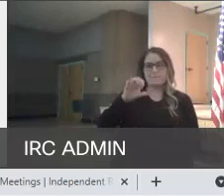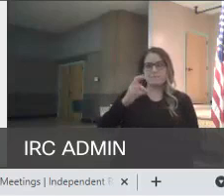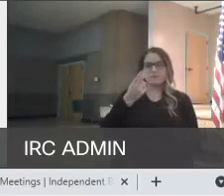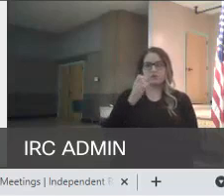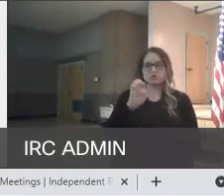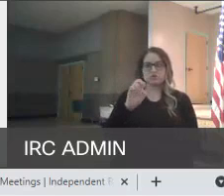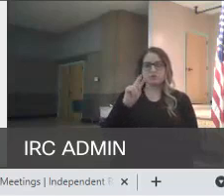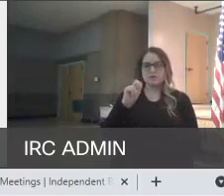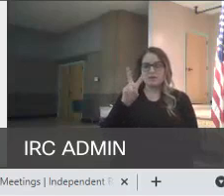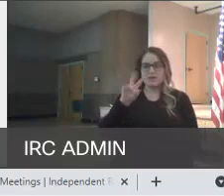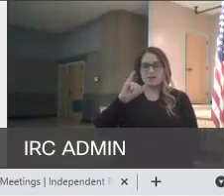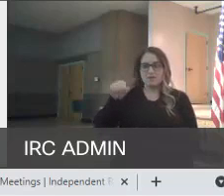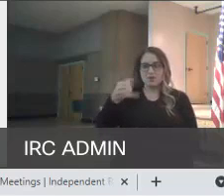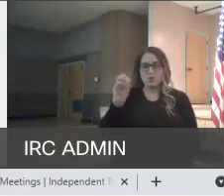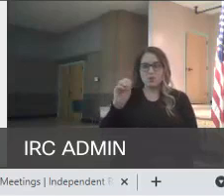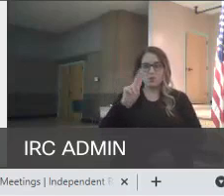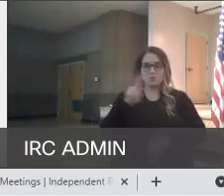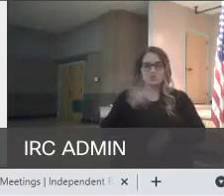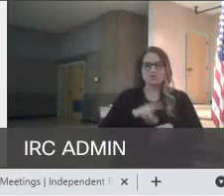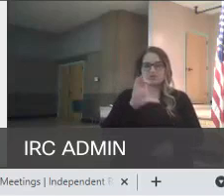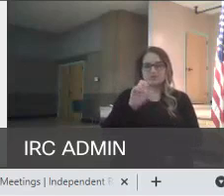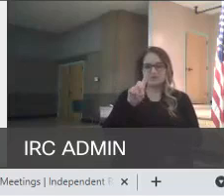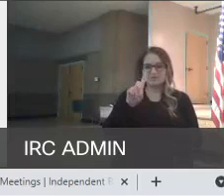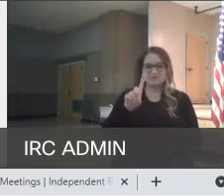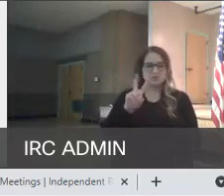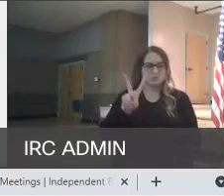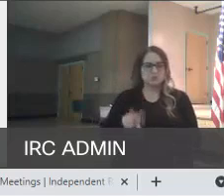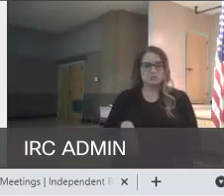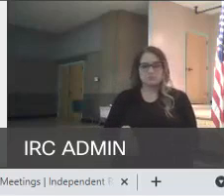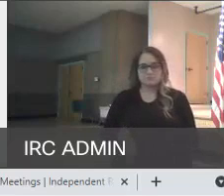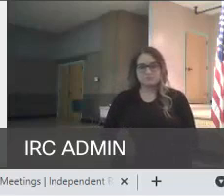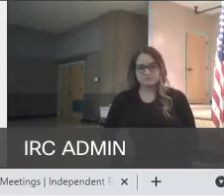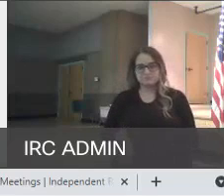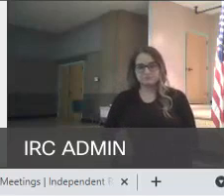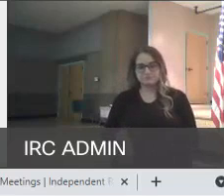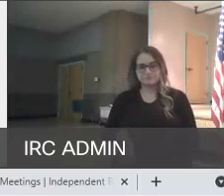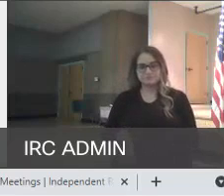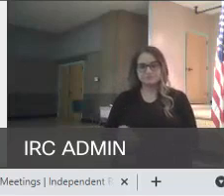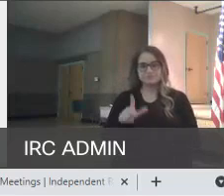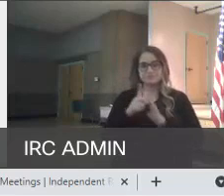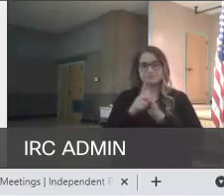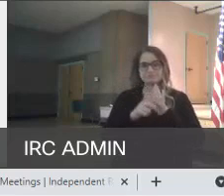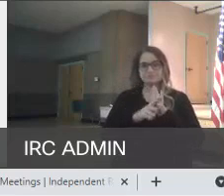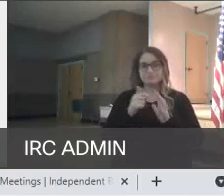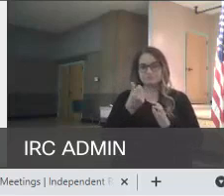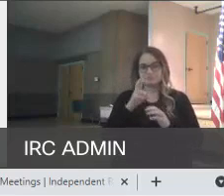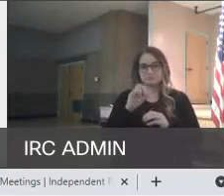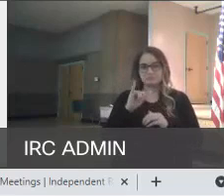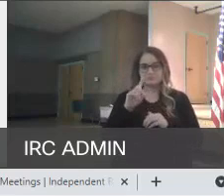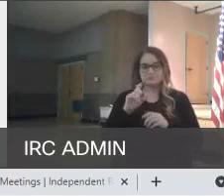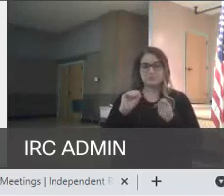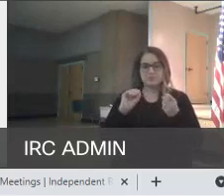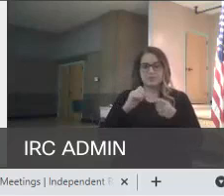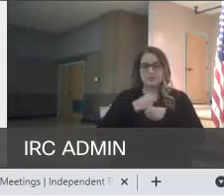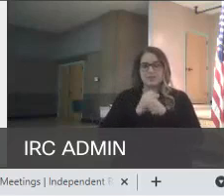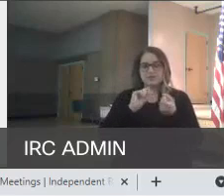Navajo Nation, the new CD2. The base legislative grid map makes changes in